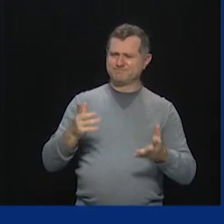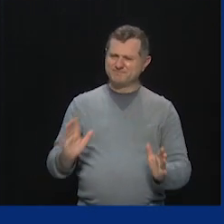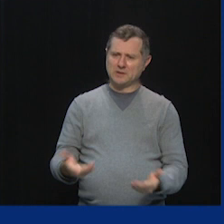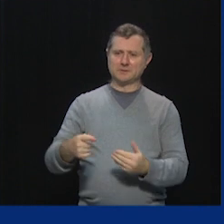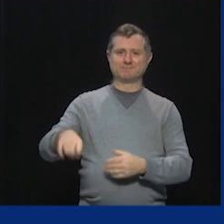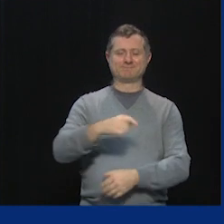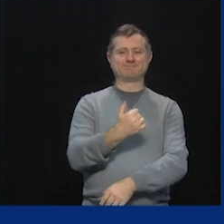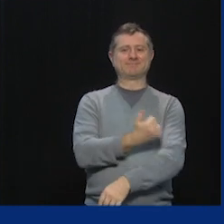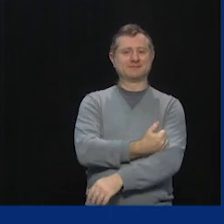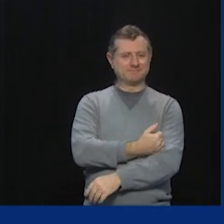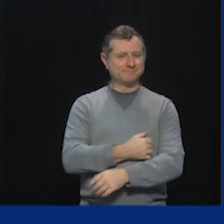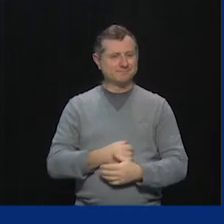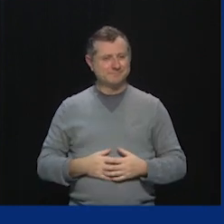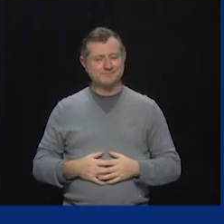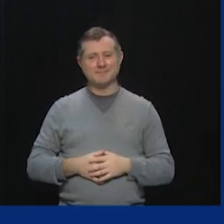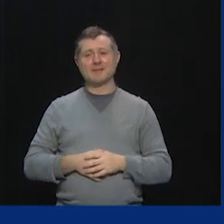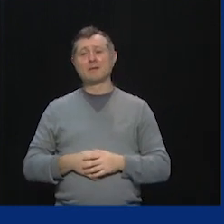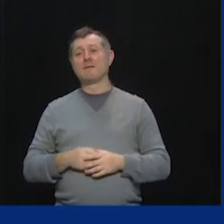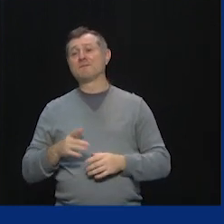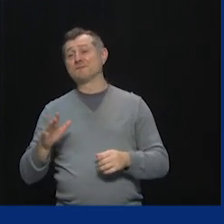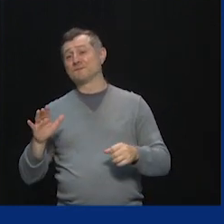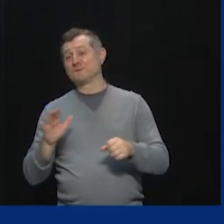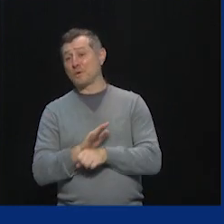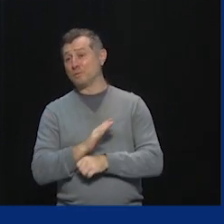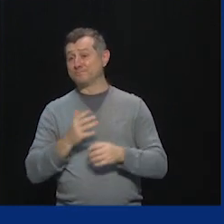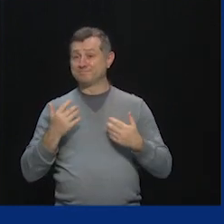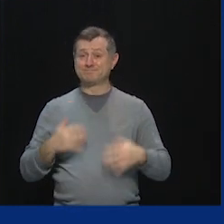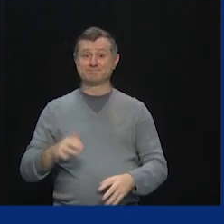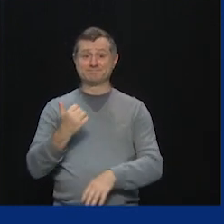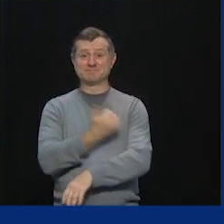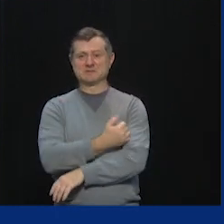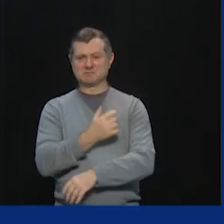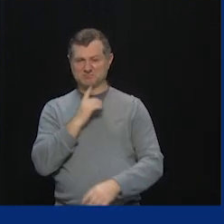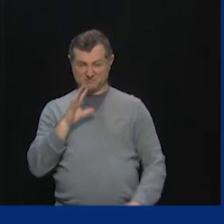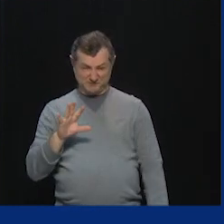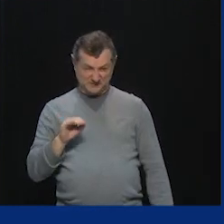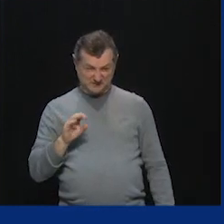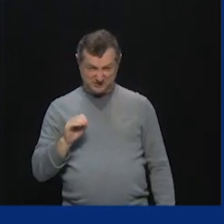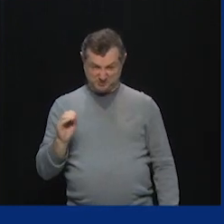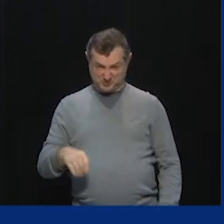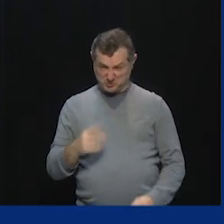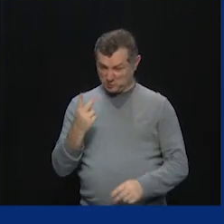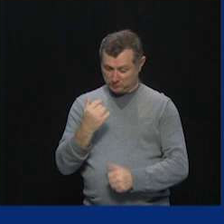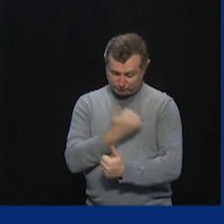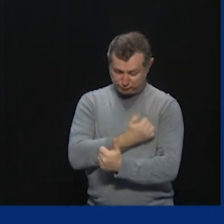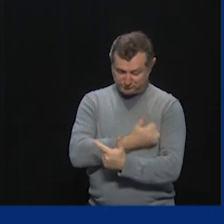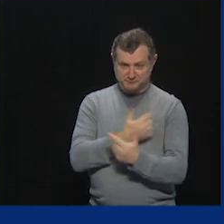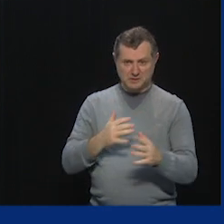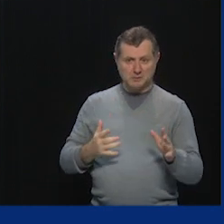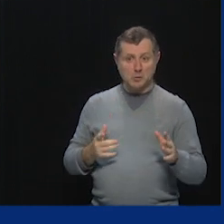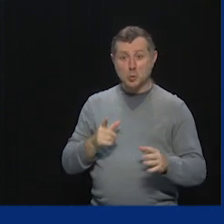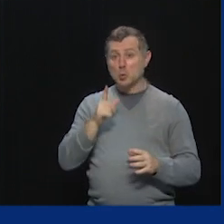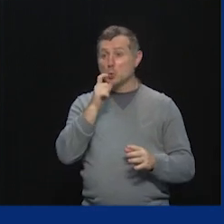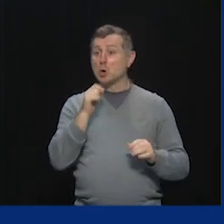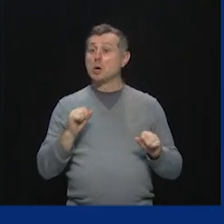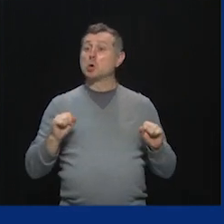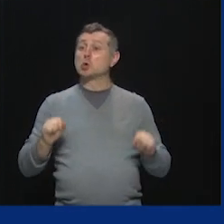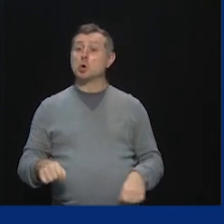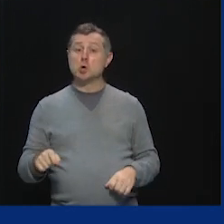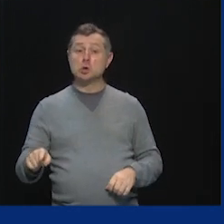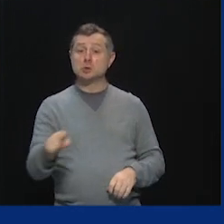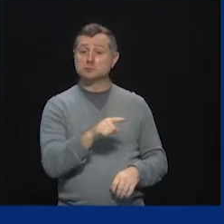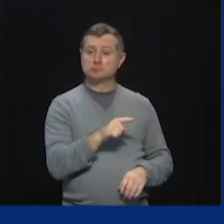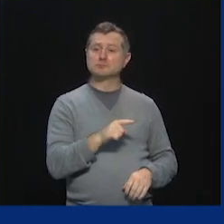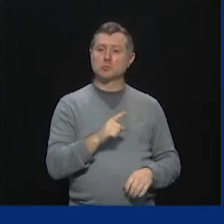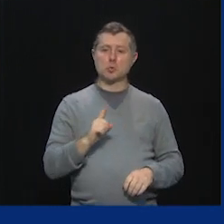about 50%. So of the pool of people who could be vaccinated in this age group, we only have the job halfway done.